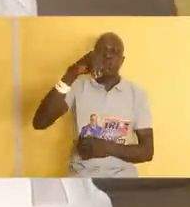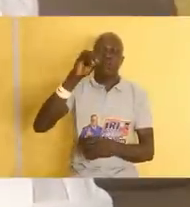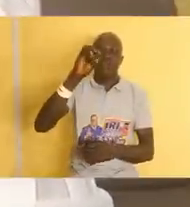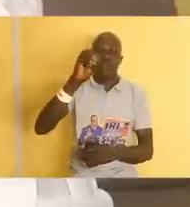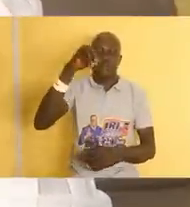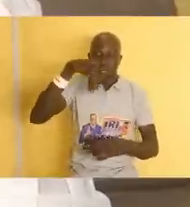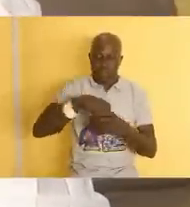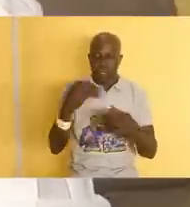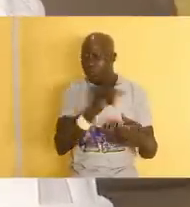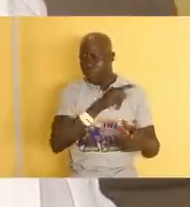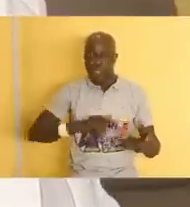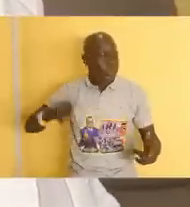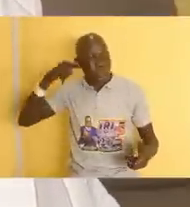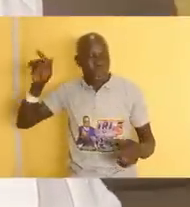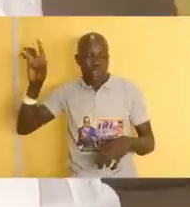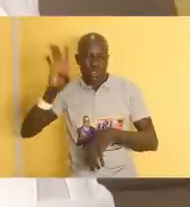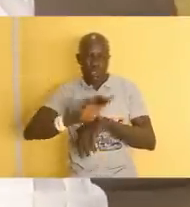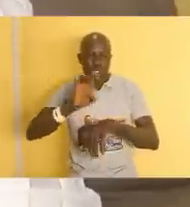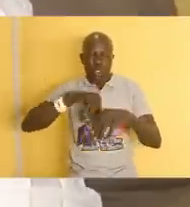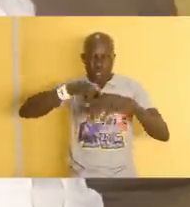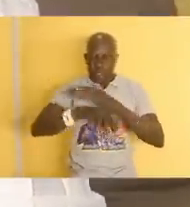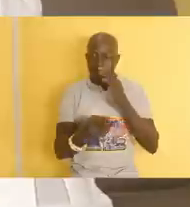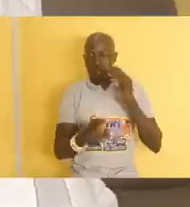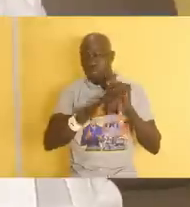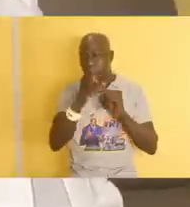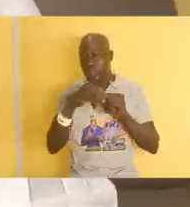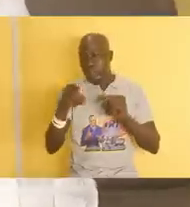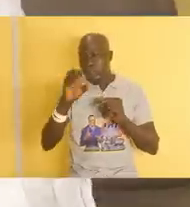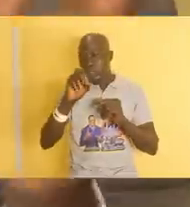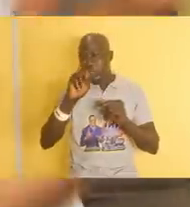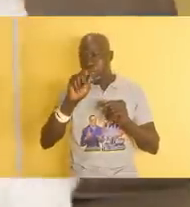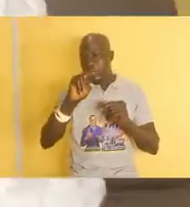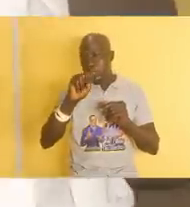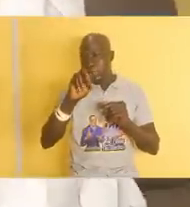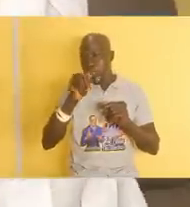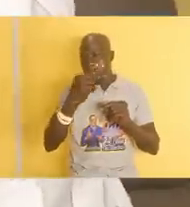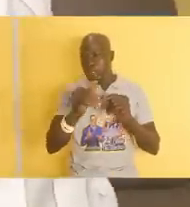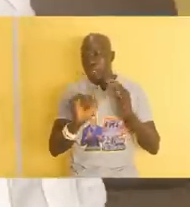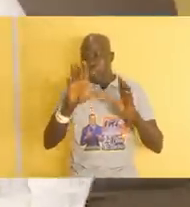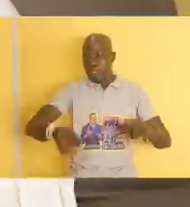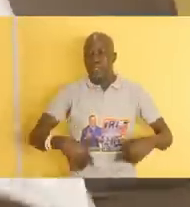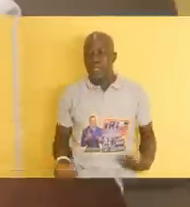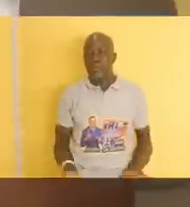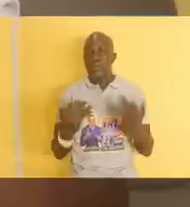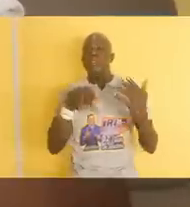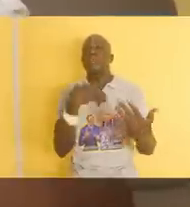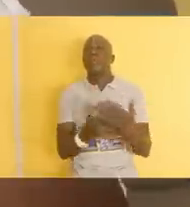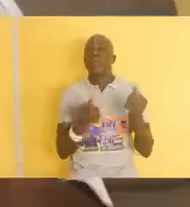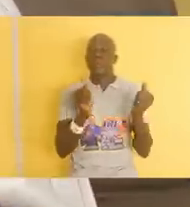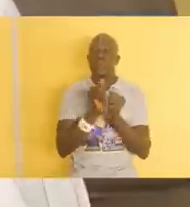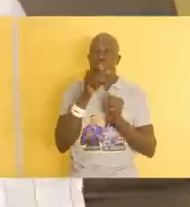101 52 98 950 Seed of Tribune Church Duma Bujade ni Zenith Bank loruko Jesu aye e ma dide amen o de ma dara fun